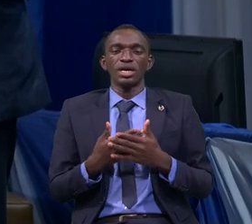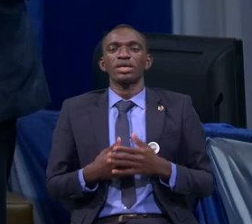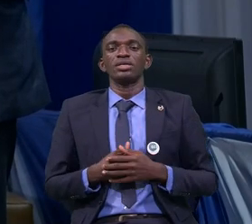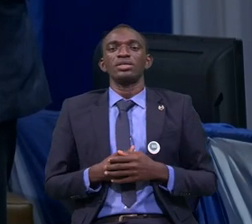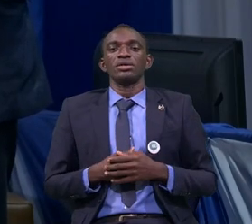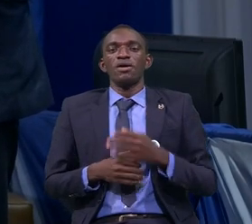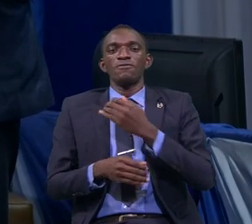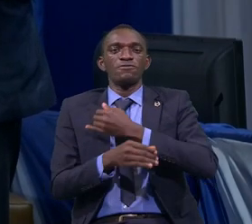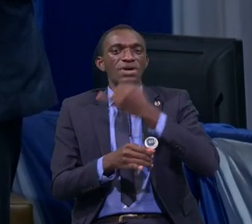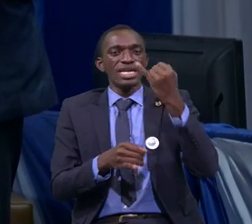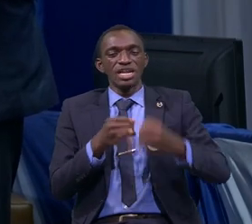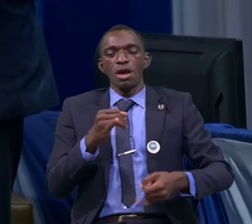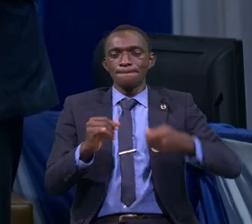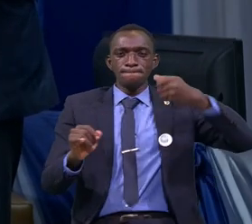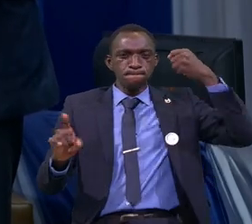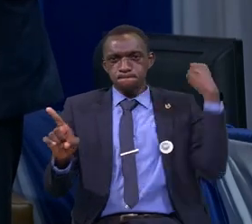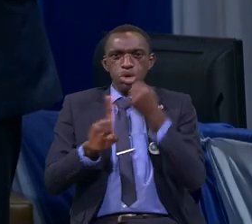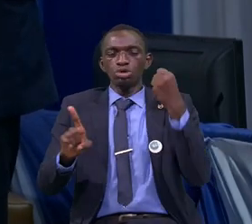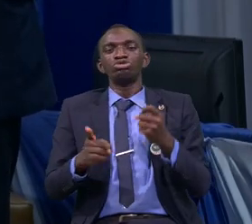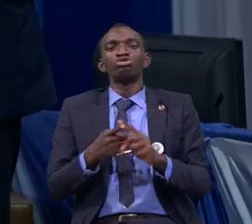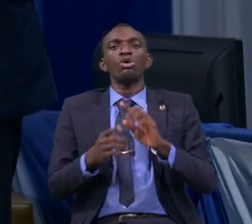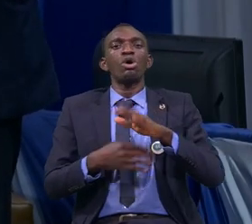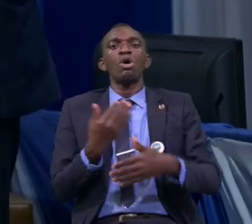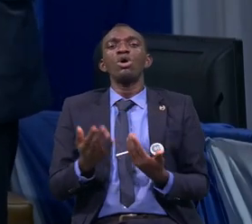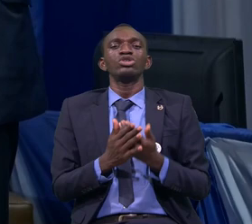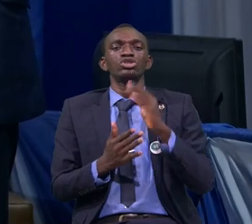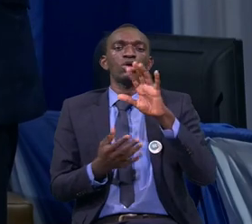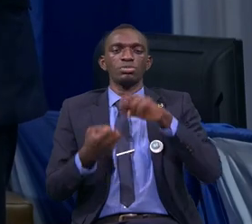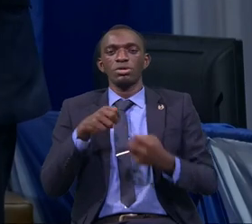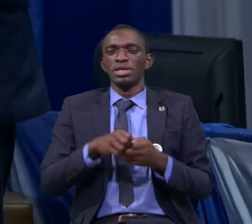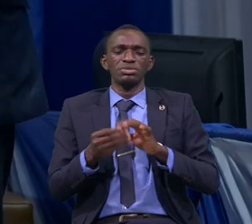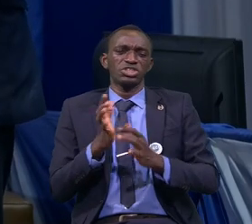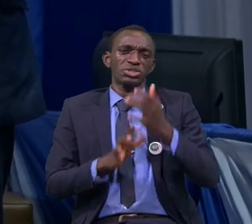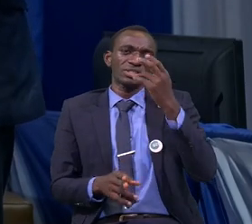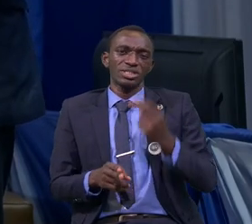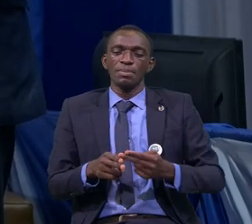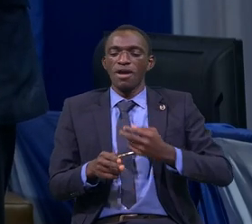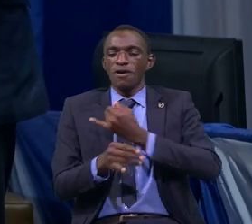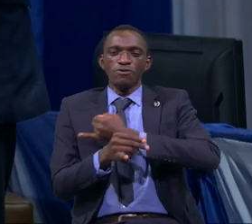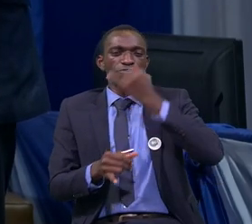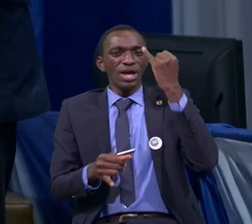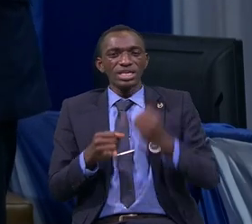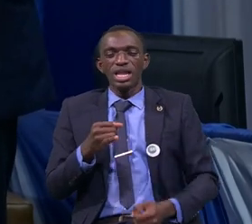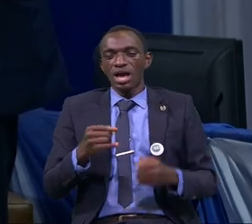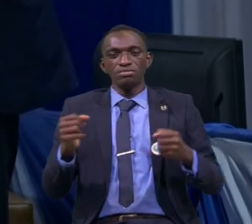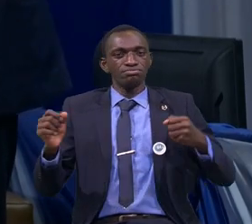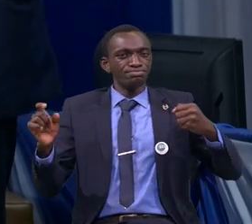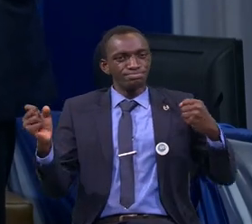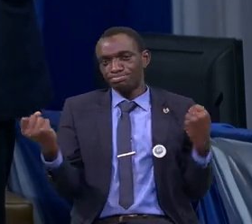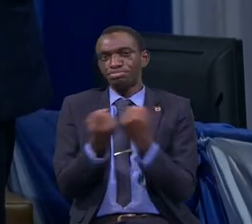Final blow to all your problems. I say final blow to all the problems.